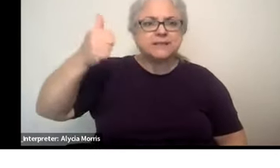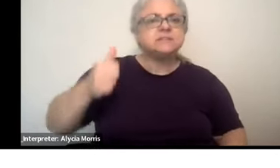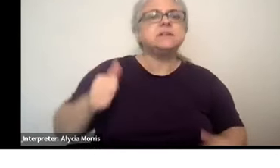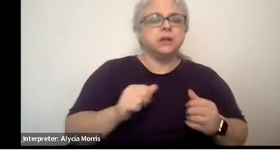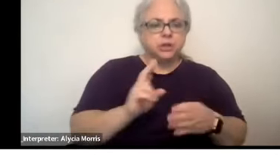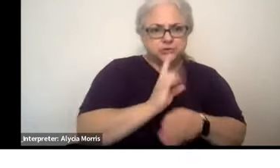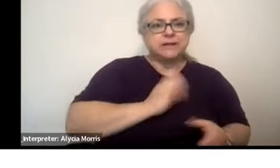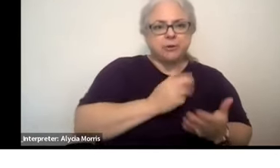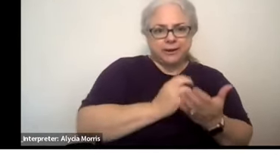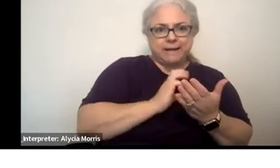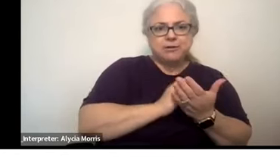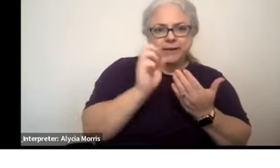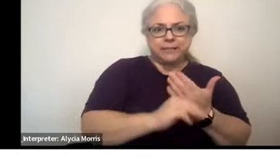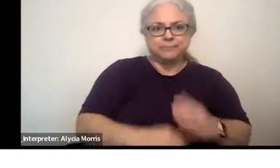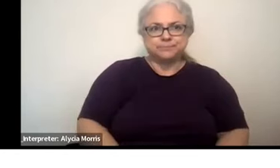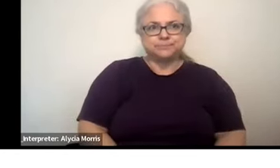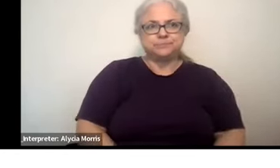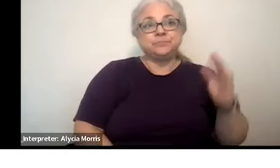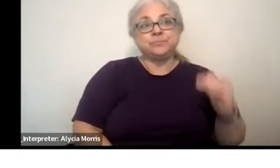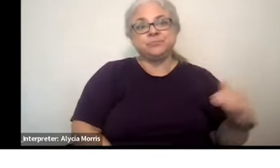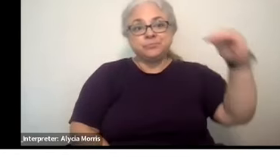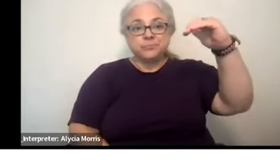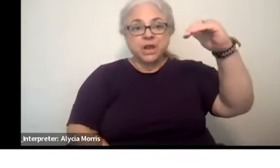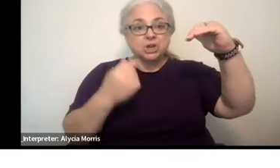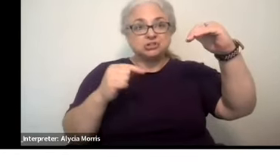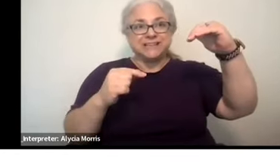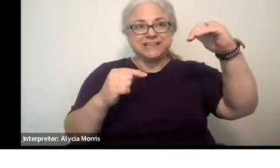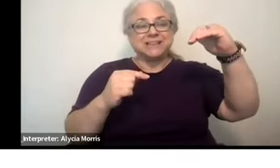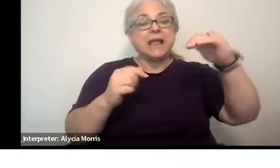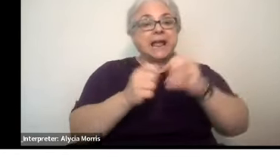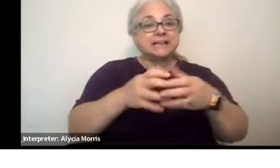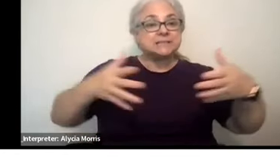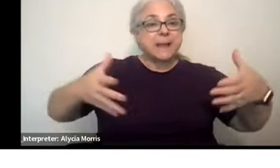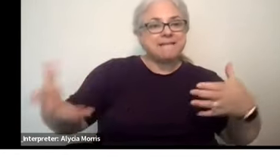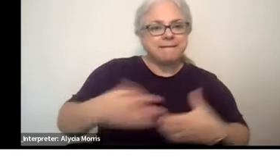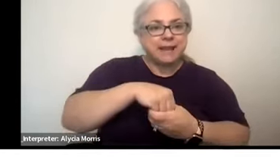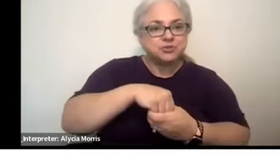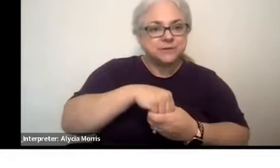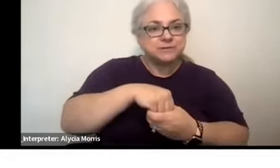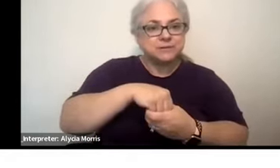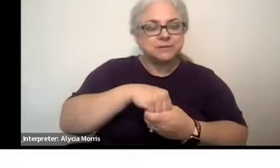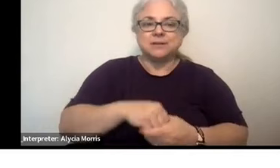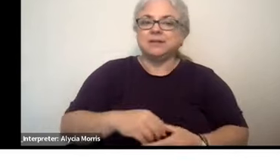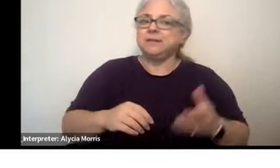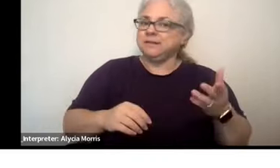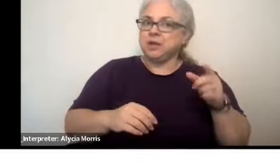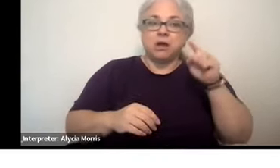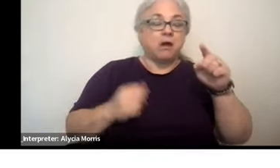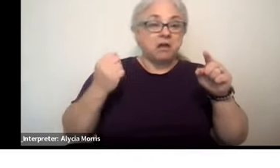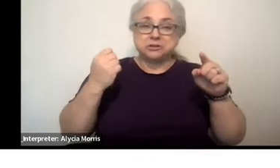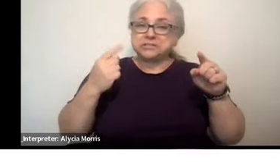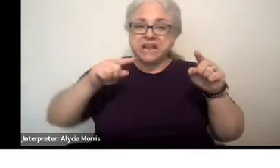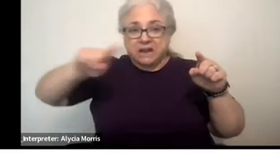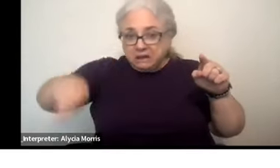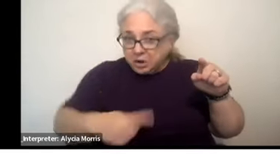expanding engagement is there in the green over on the left-hand side. And that's only after we've been through several meetings with